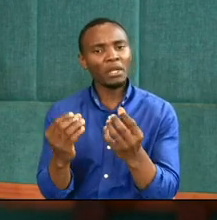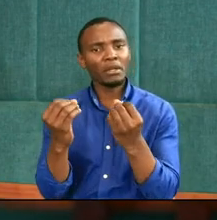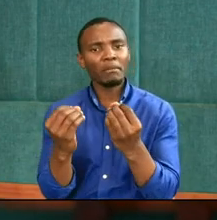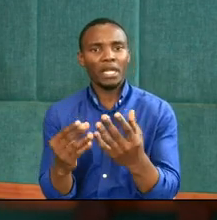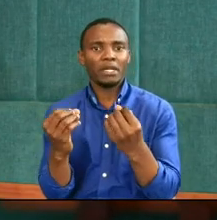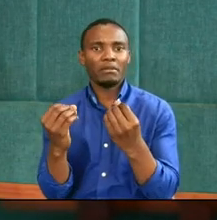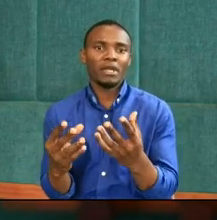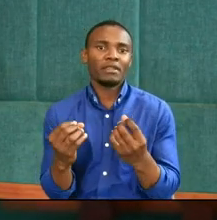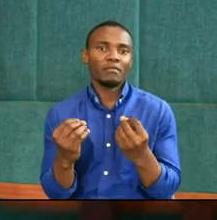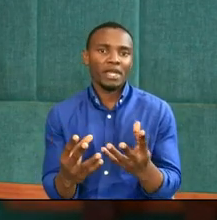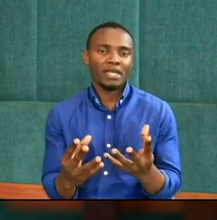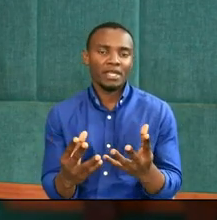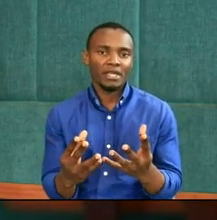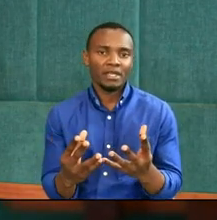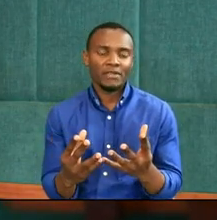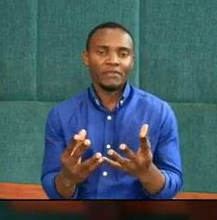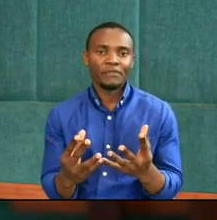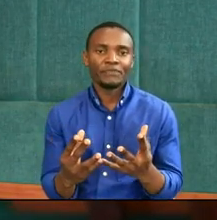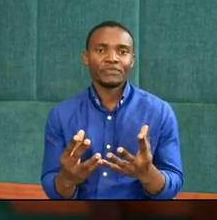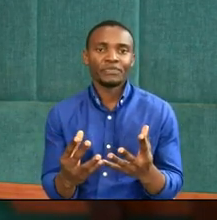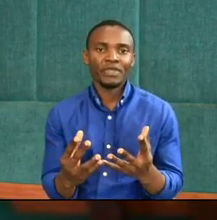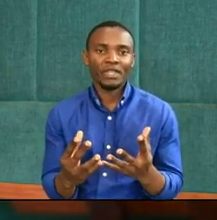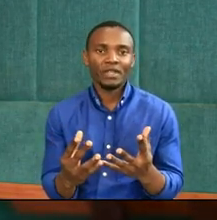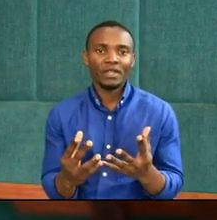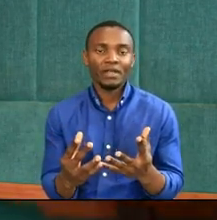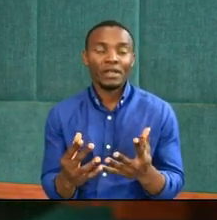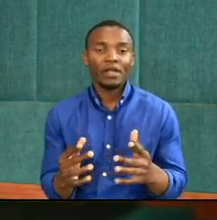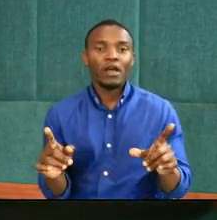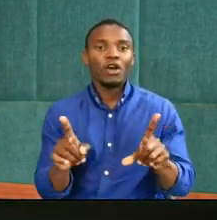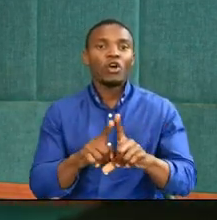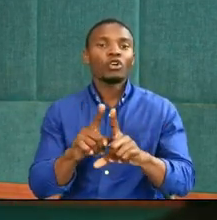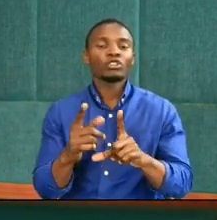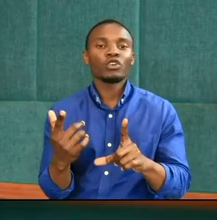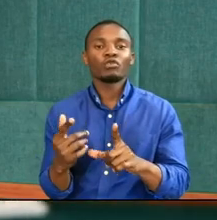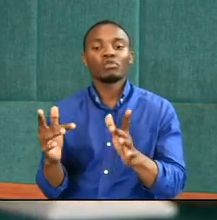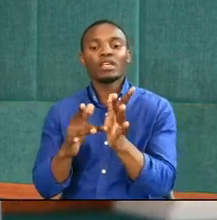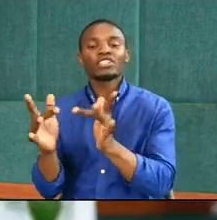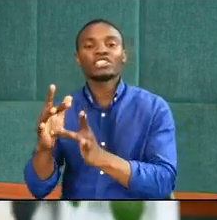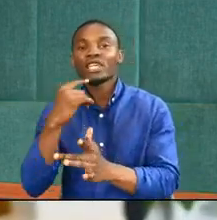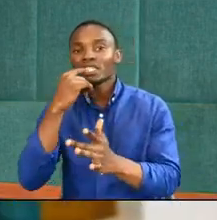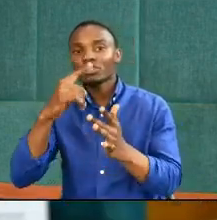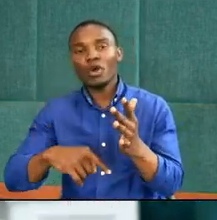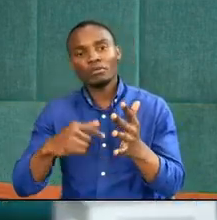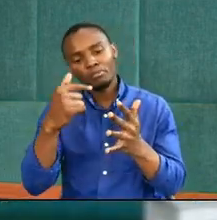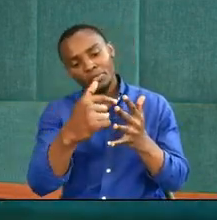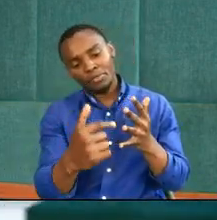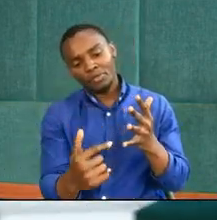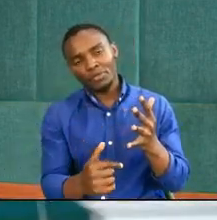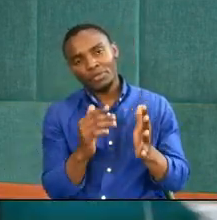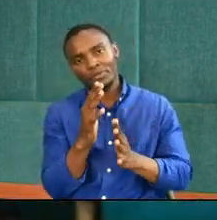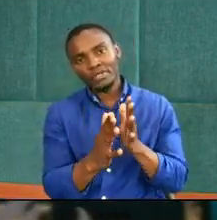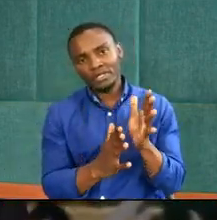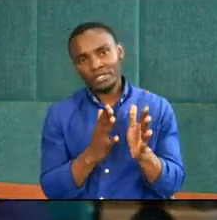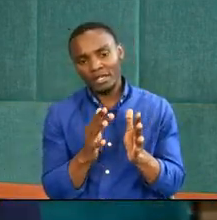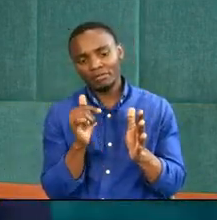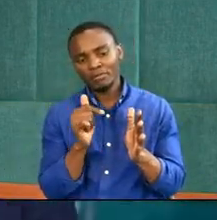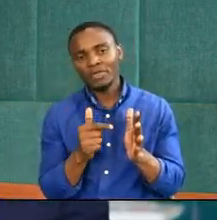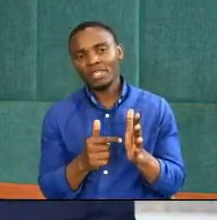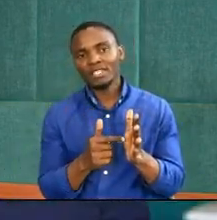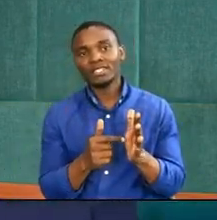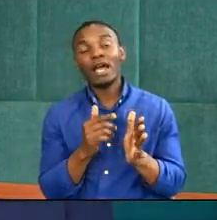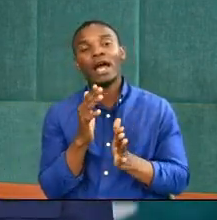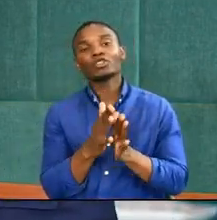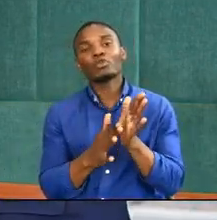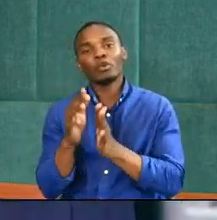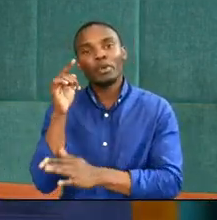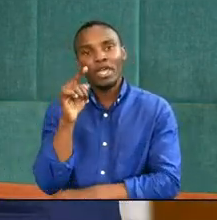signs after signs after signs. And he said, these signs are to get you